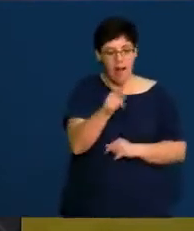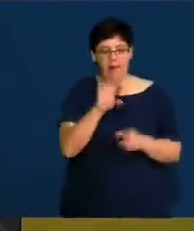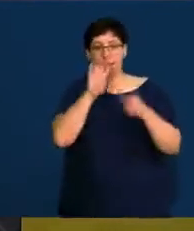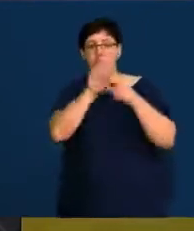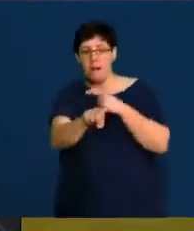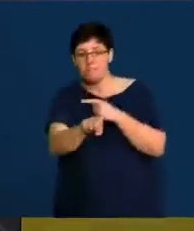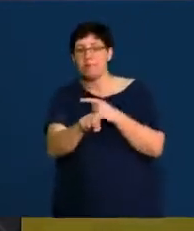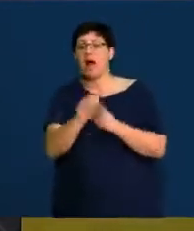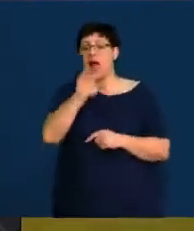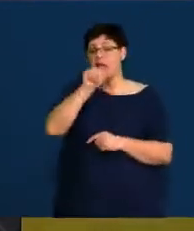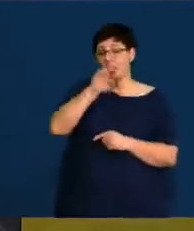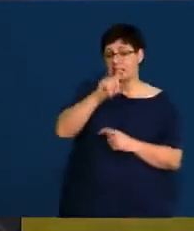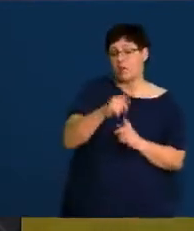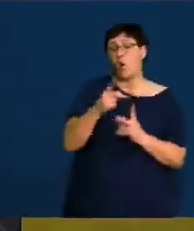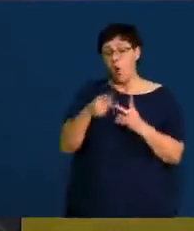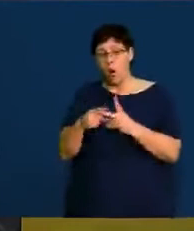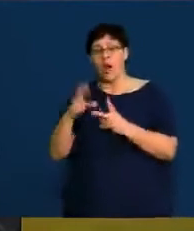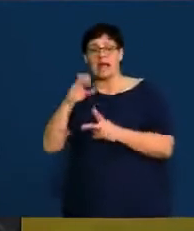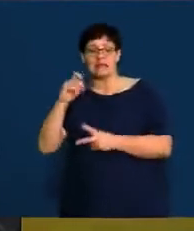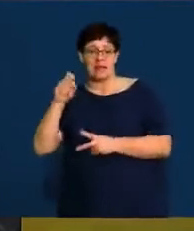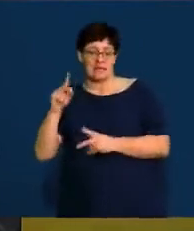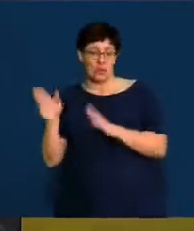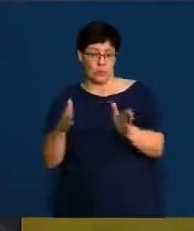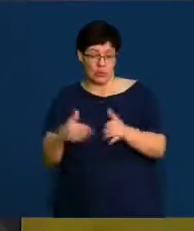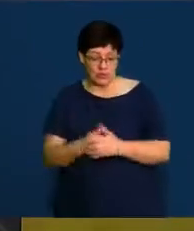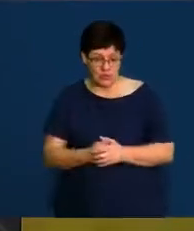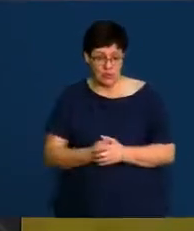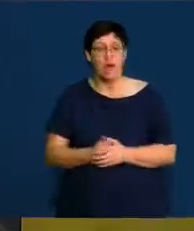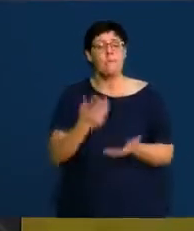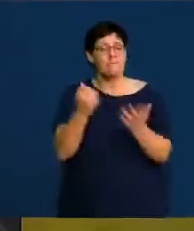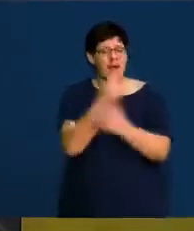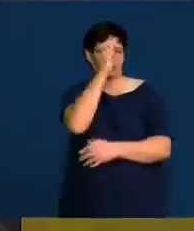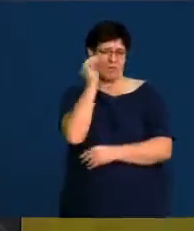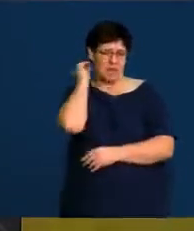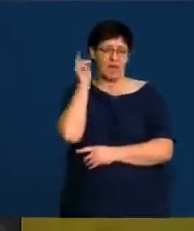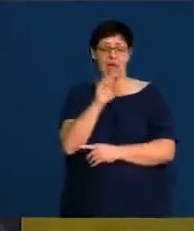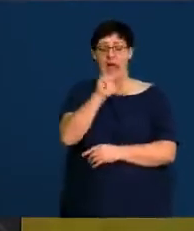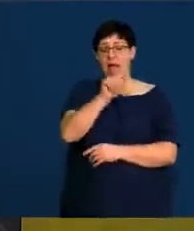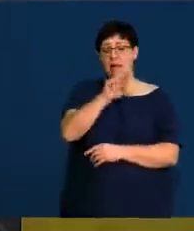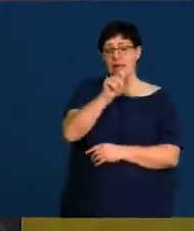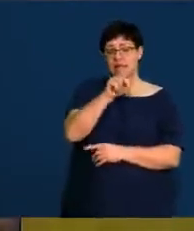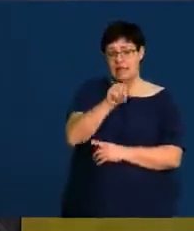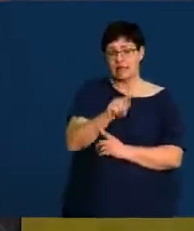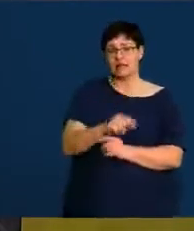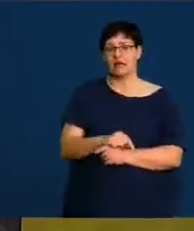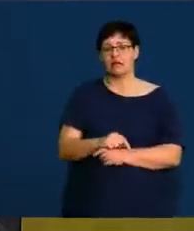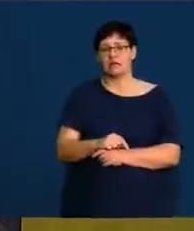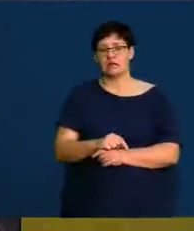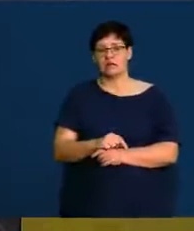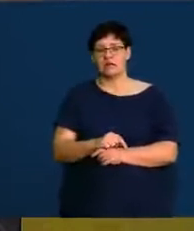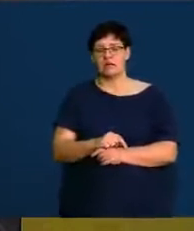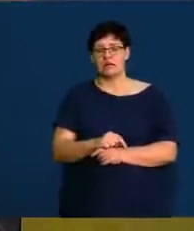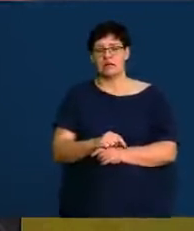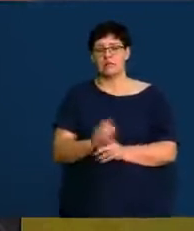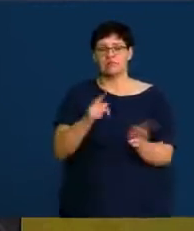it's an anabatic or katabatic wind. Now, you should remember the following. Anabatic, day winds.